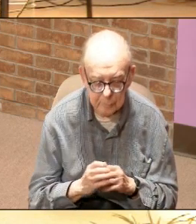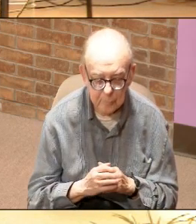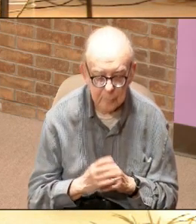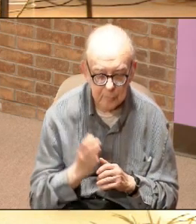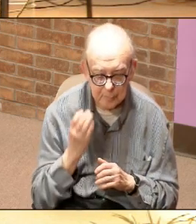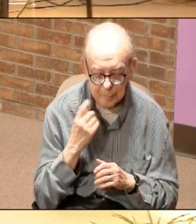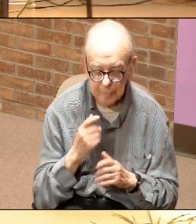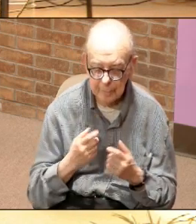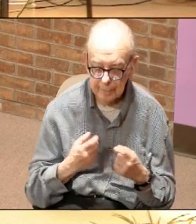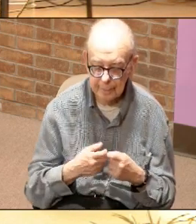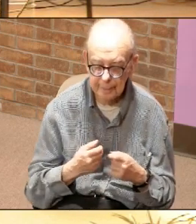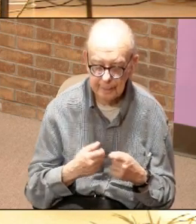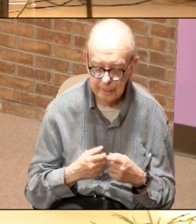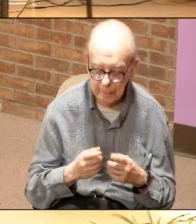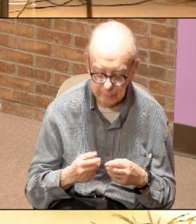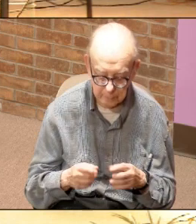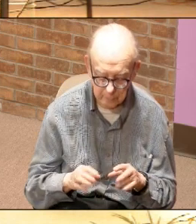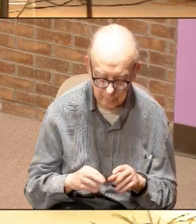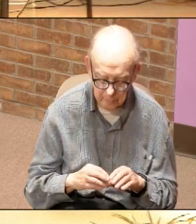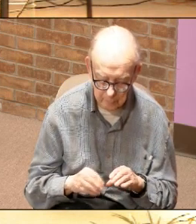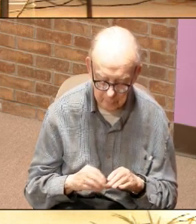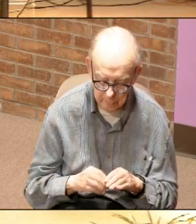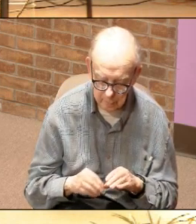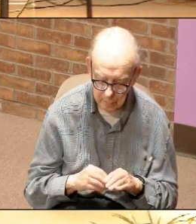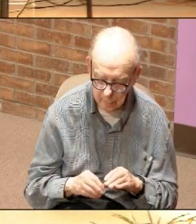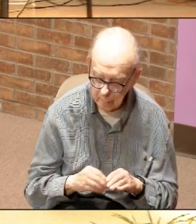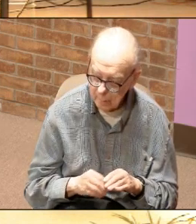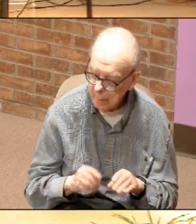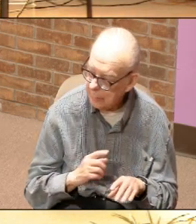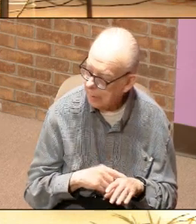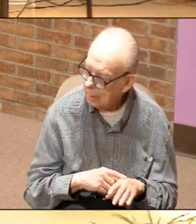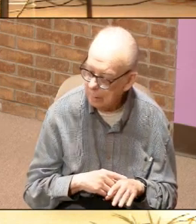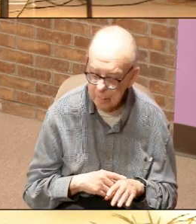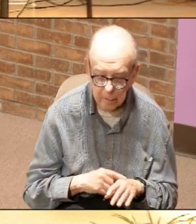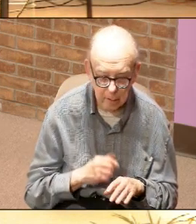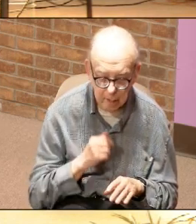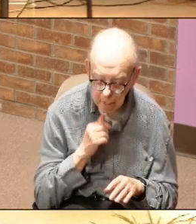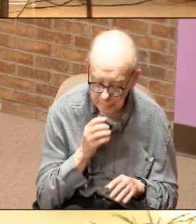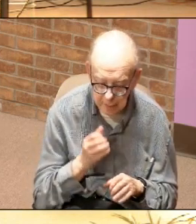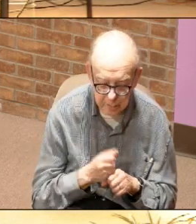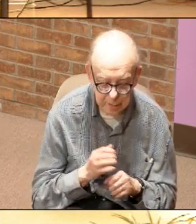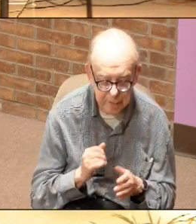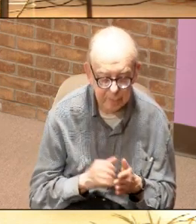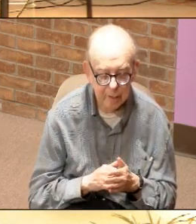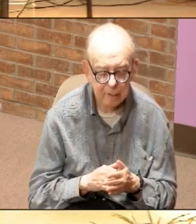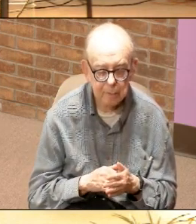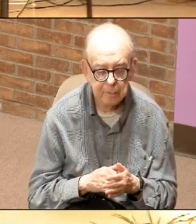If you text me at 9:45 at night, I'm not getting it.